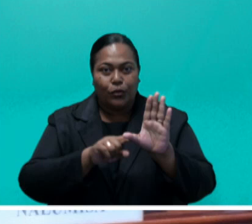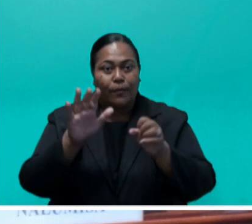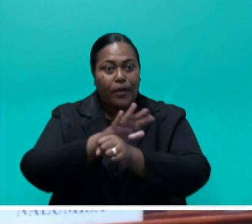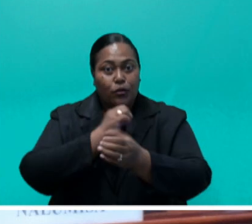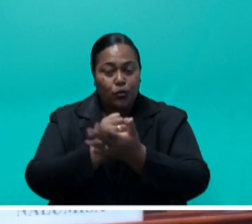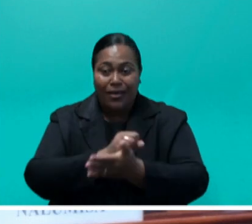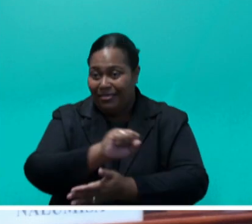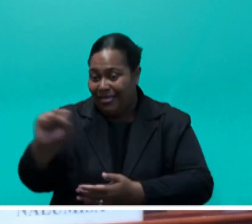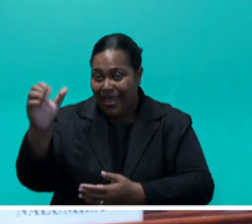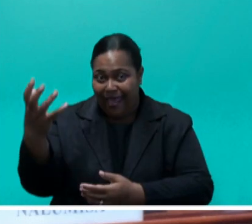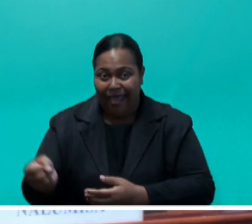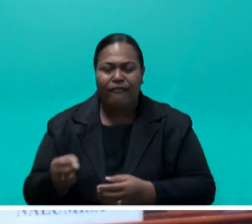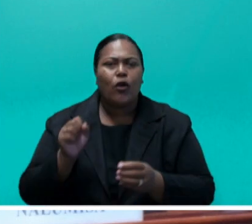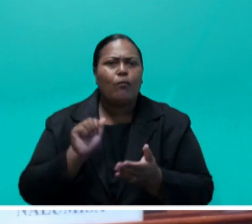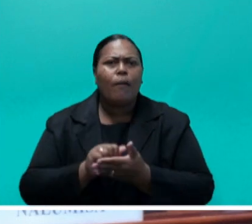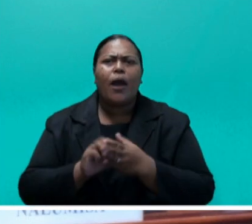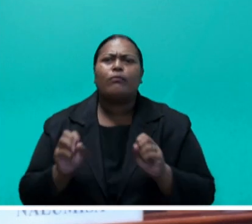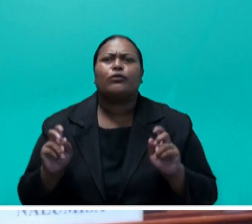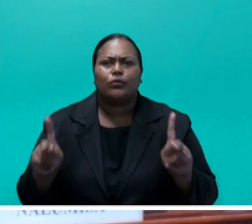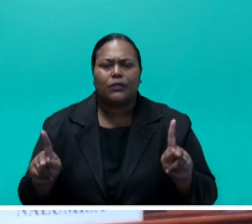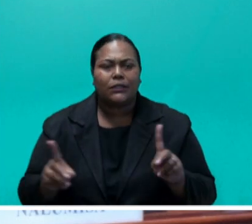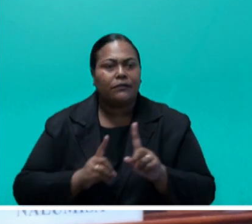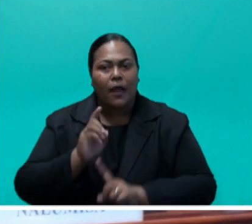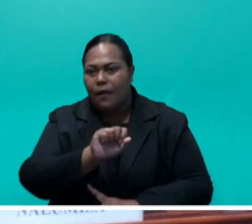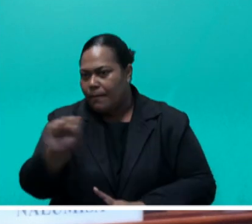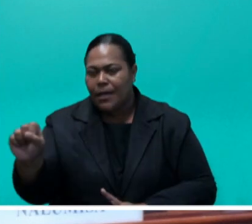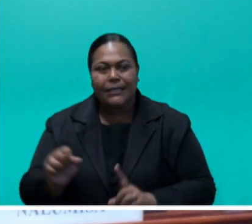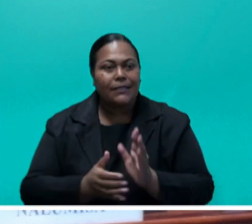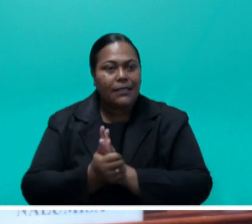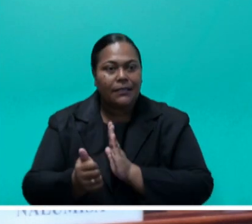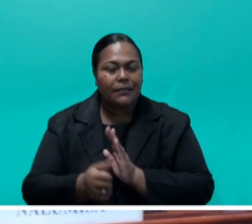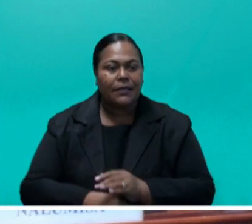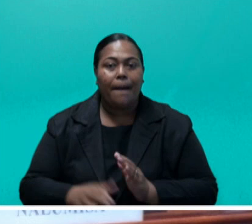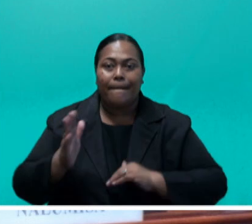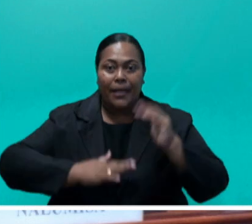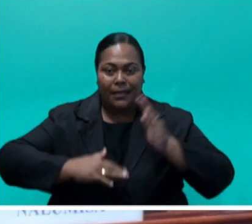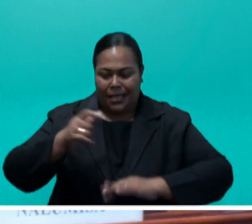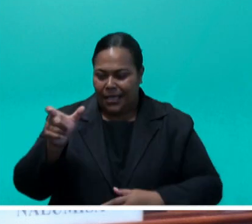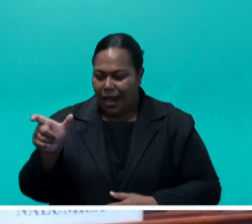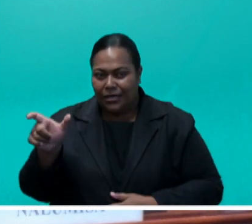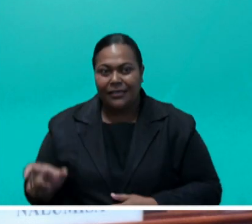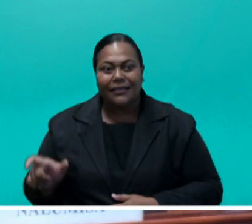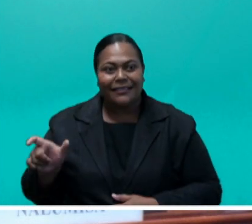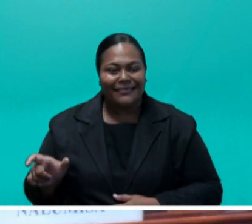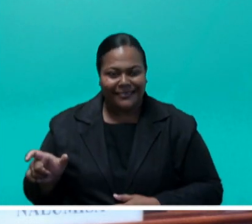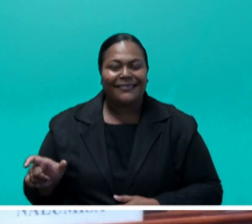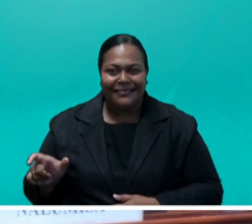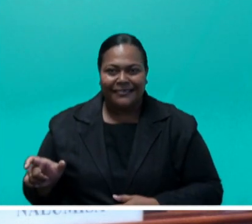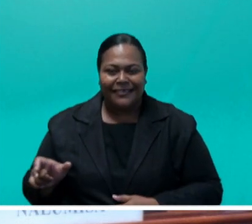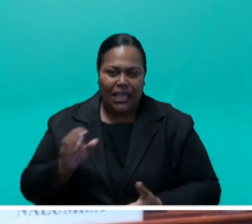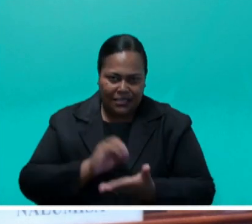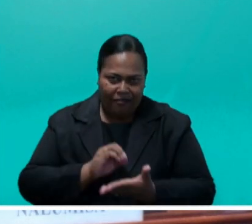have ample opportunities to develop their skills, building character, and serve their